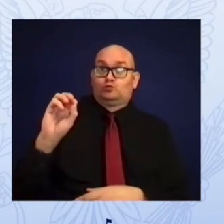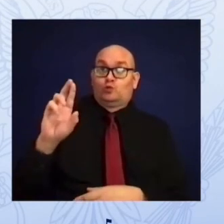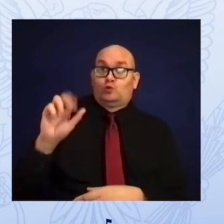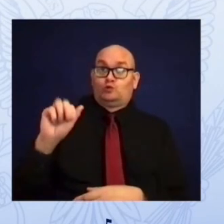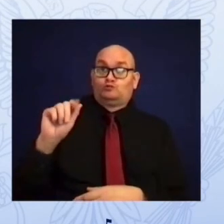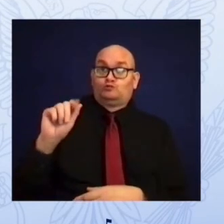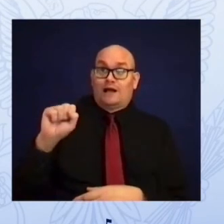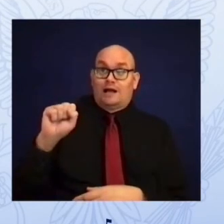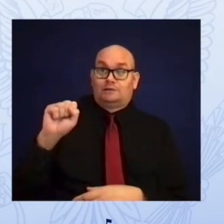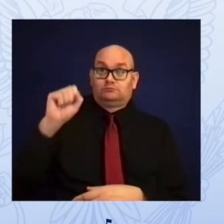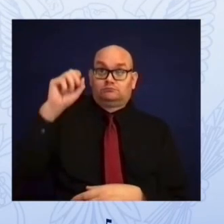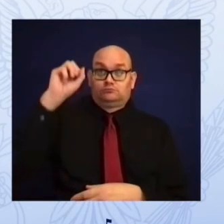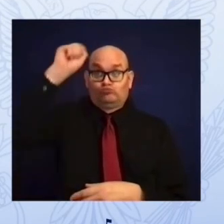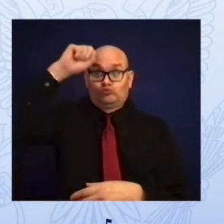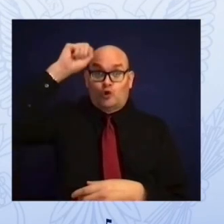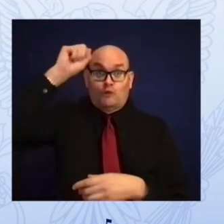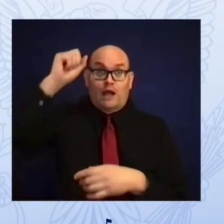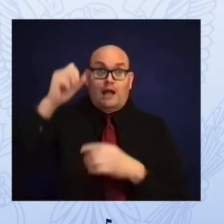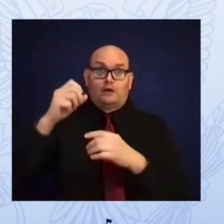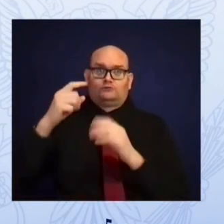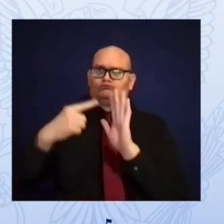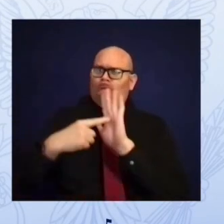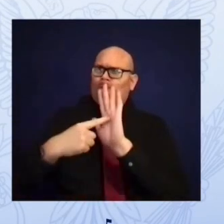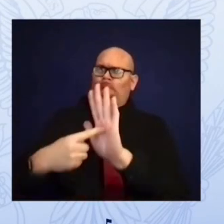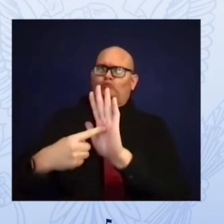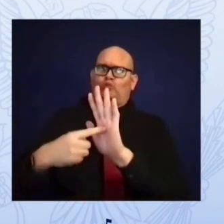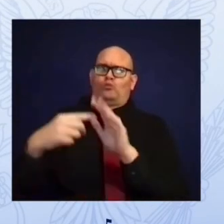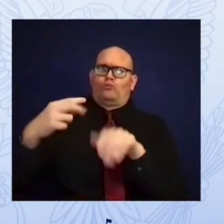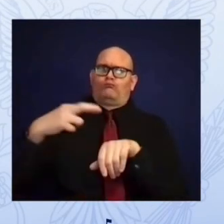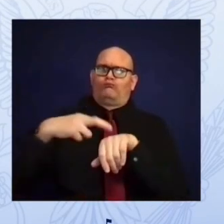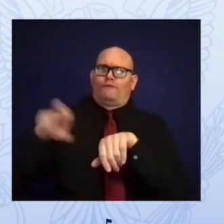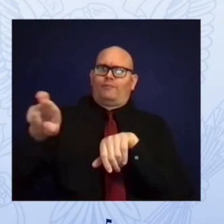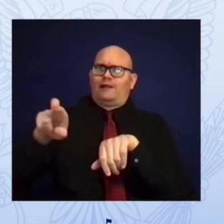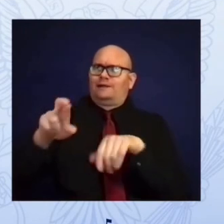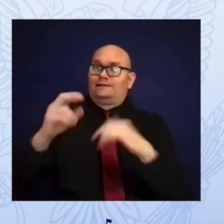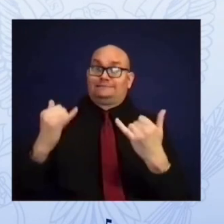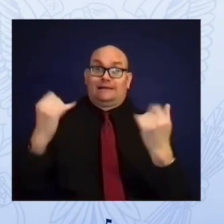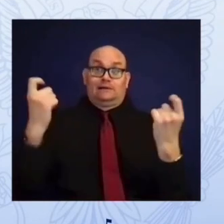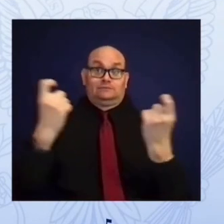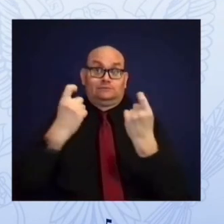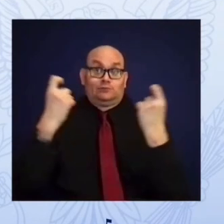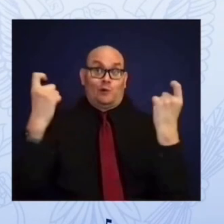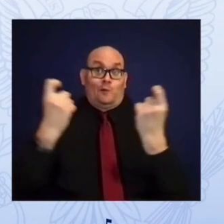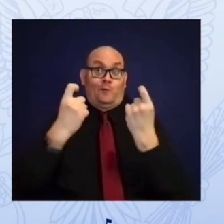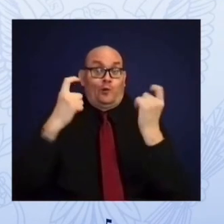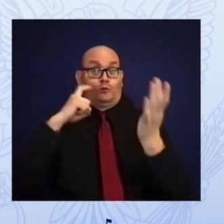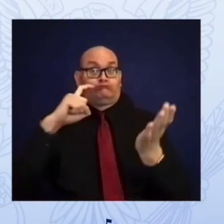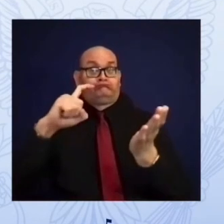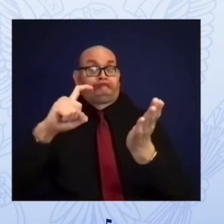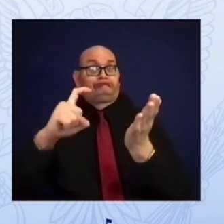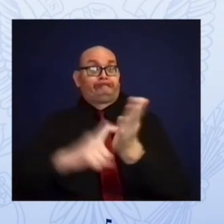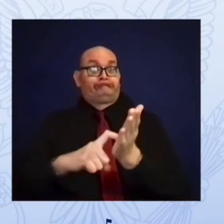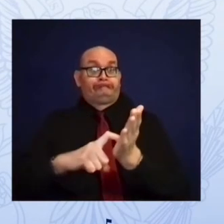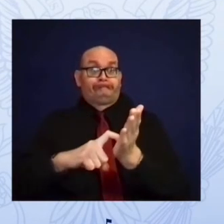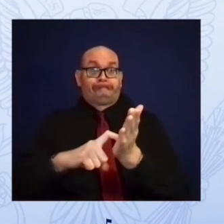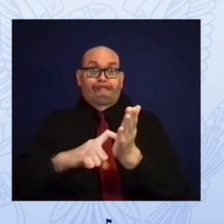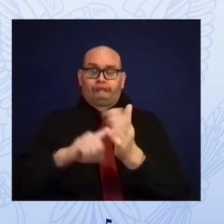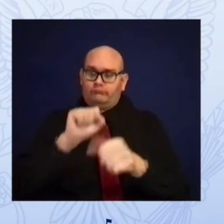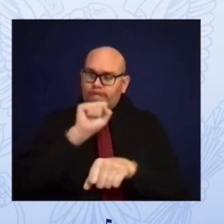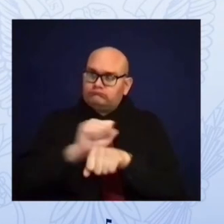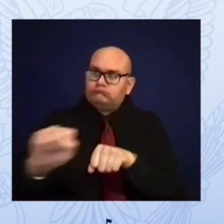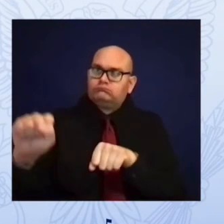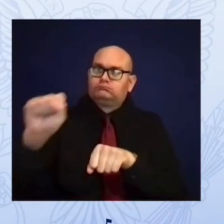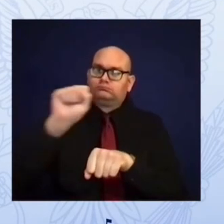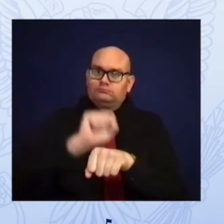the inspired work, of our eight medalists and their communities. It is clearly work that you love, and